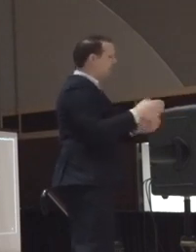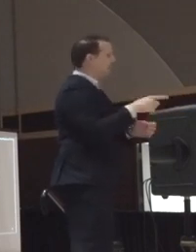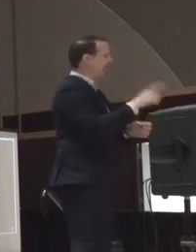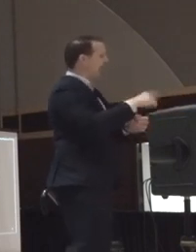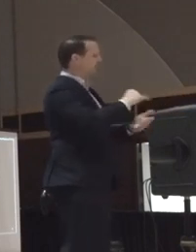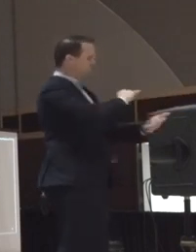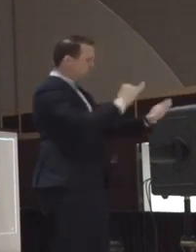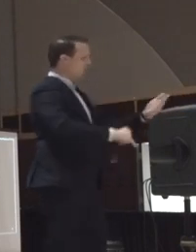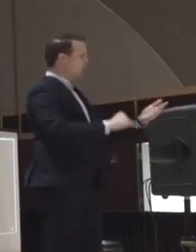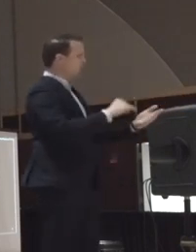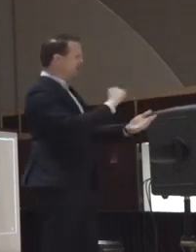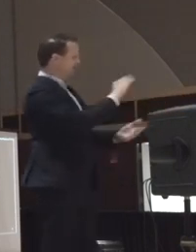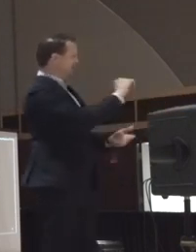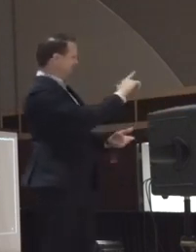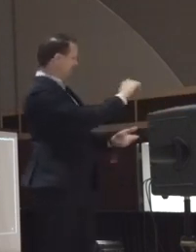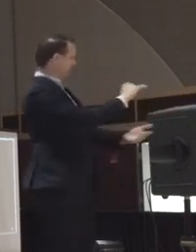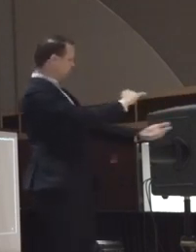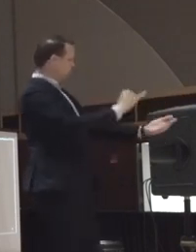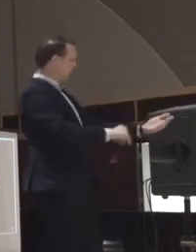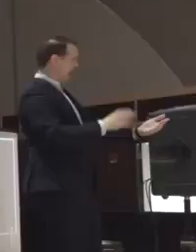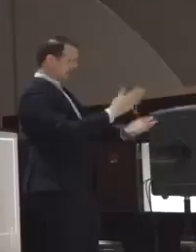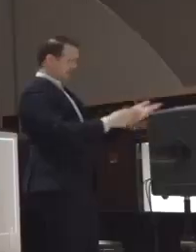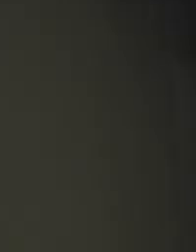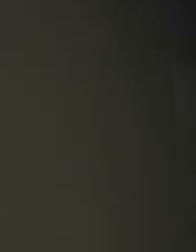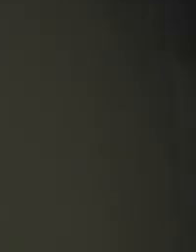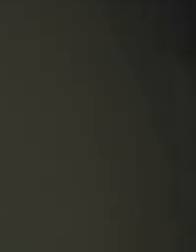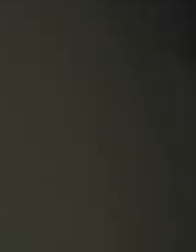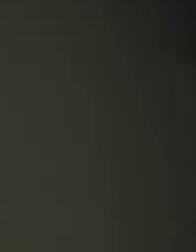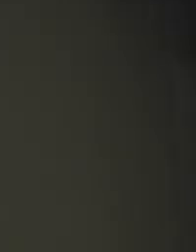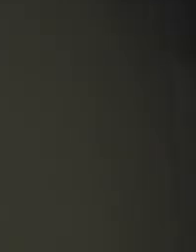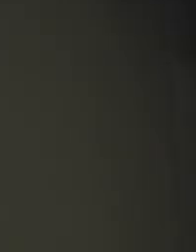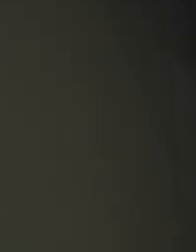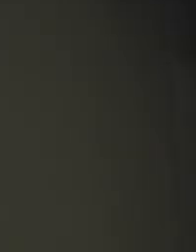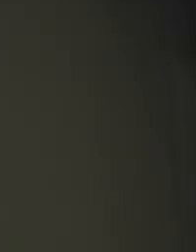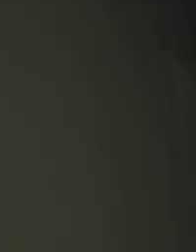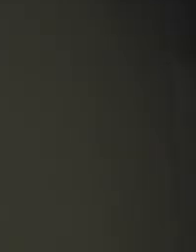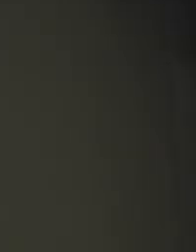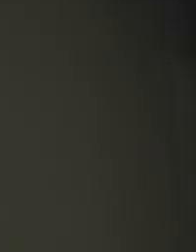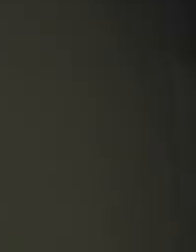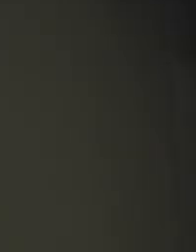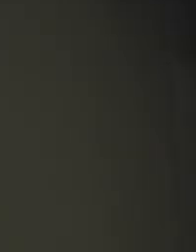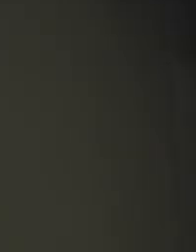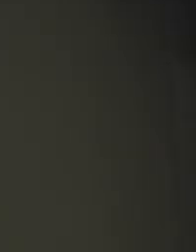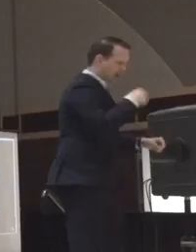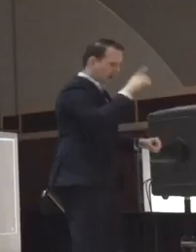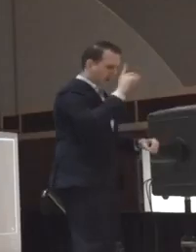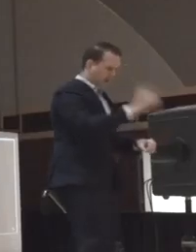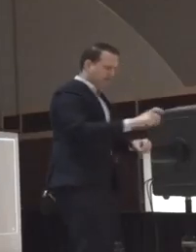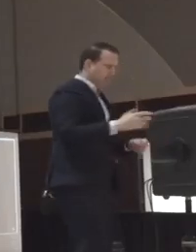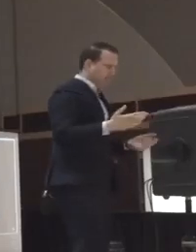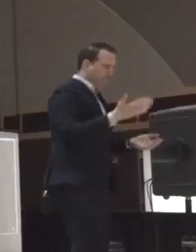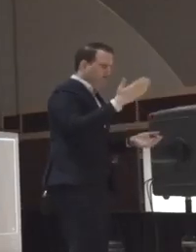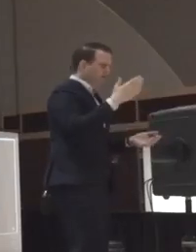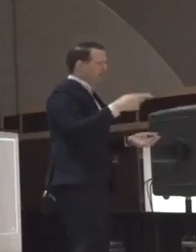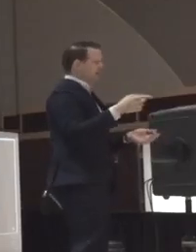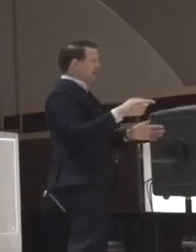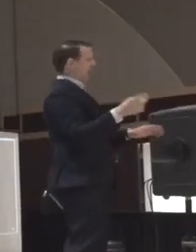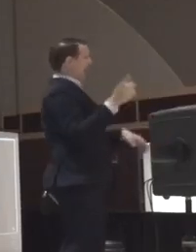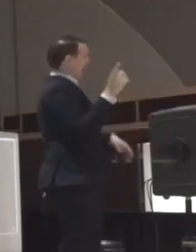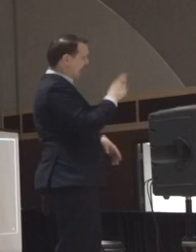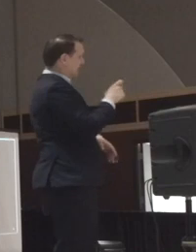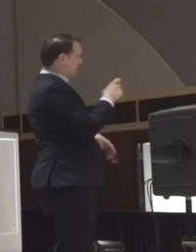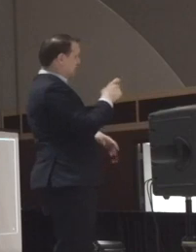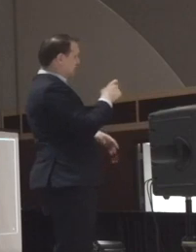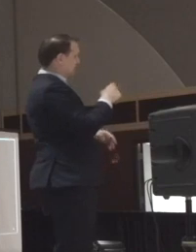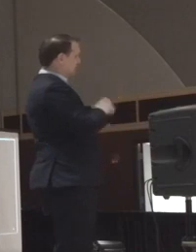scale drawing. And I've got students that have never used a ruler. In fact, they ask, why would learning to do a